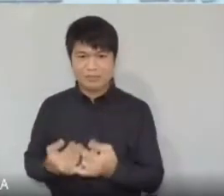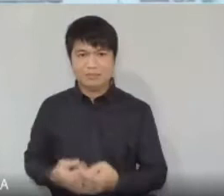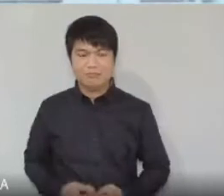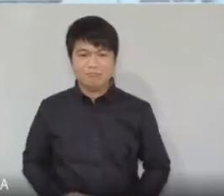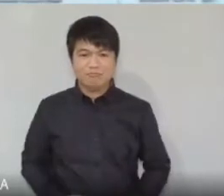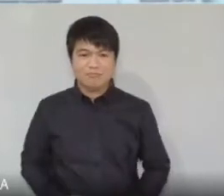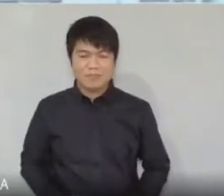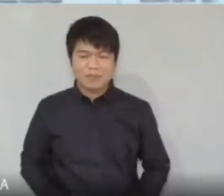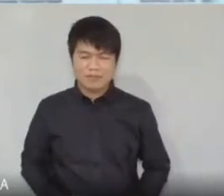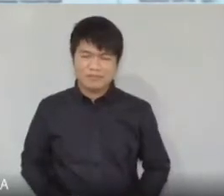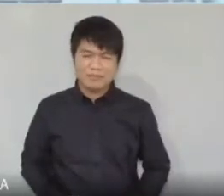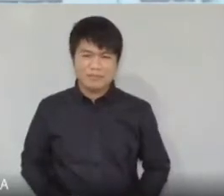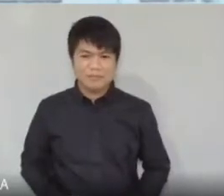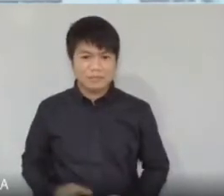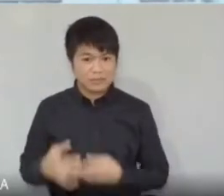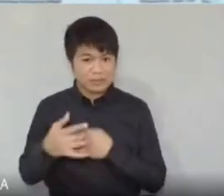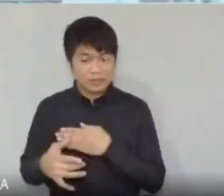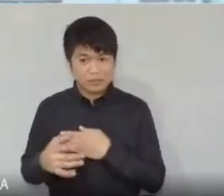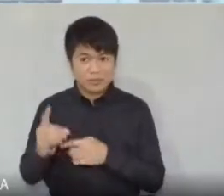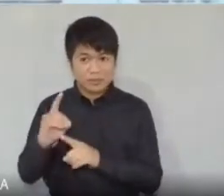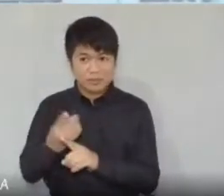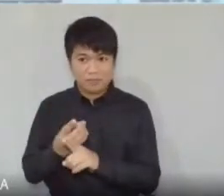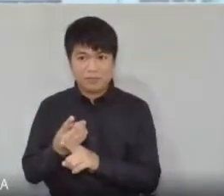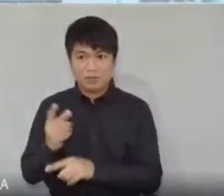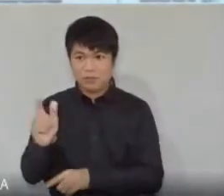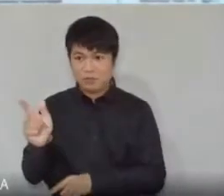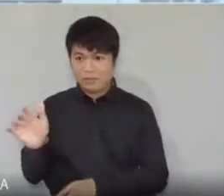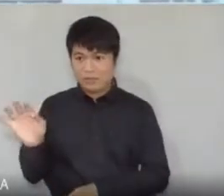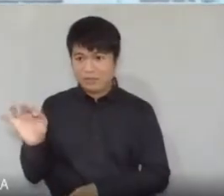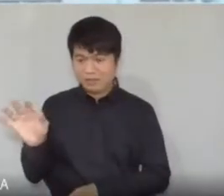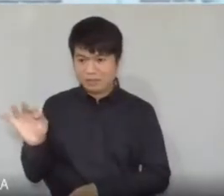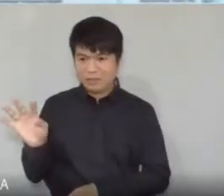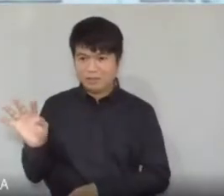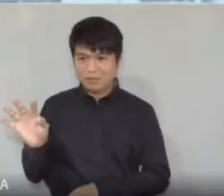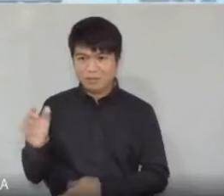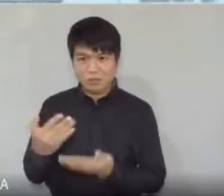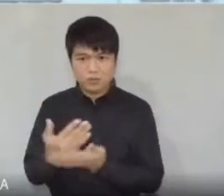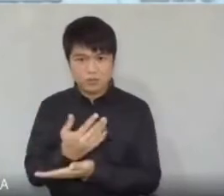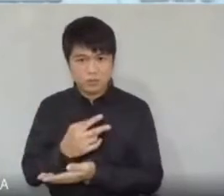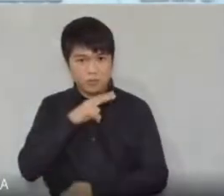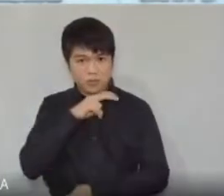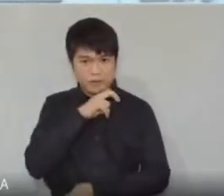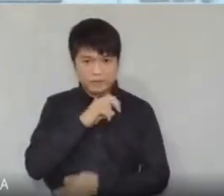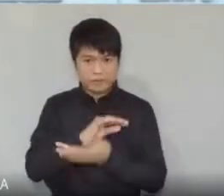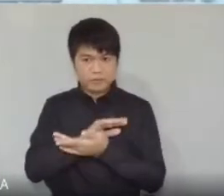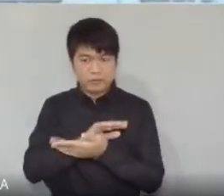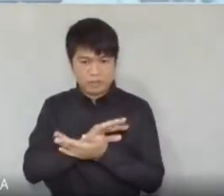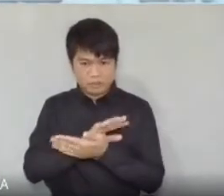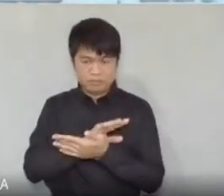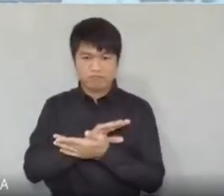our city had been in preparation of this new virus. Come March, there